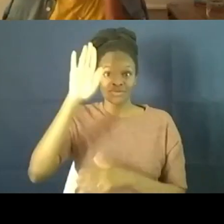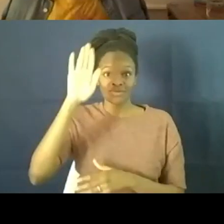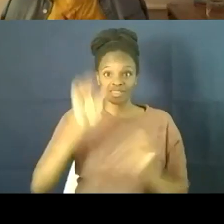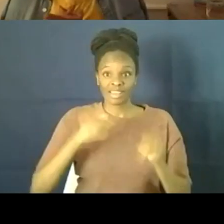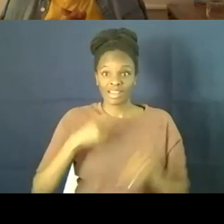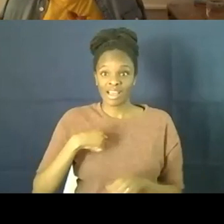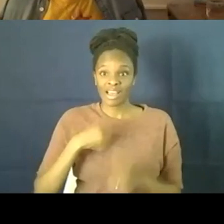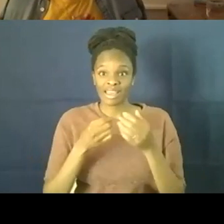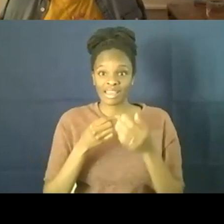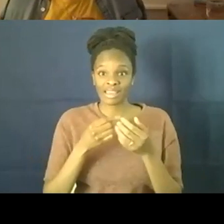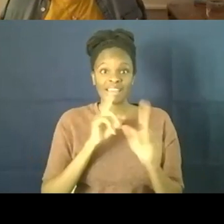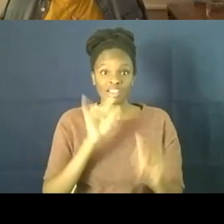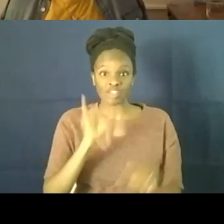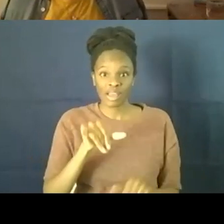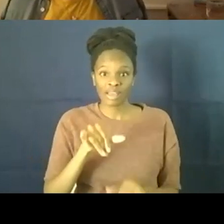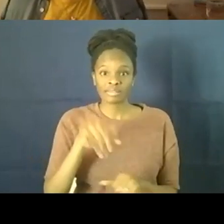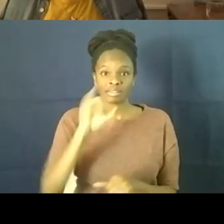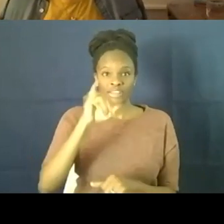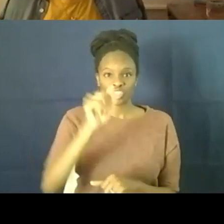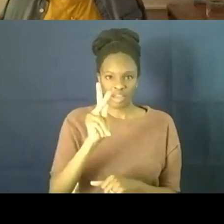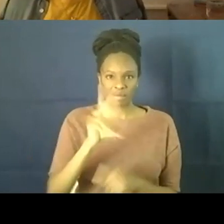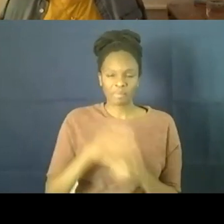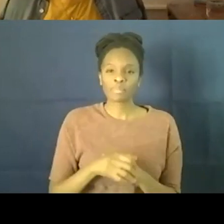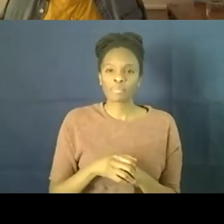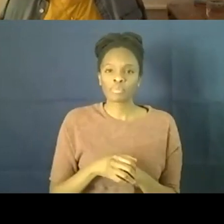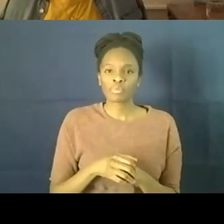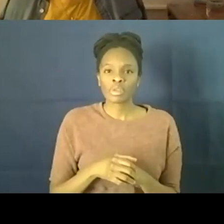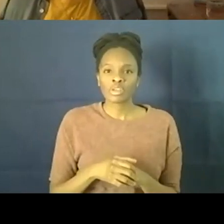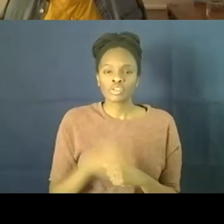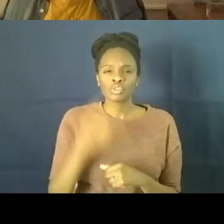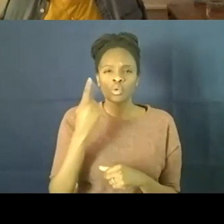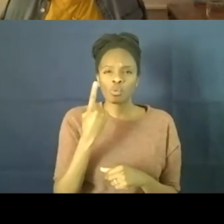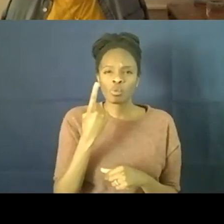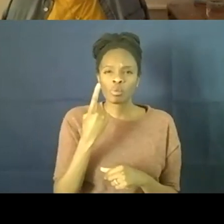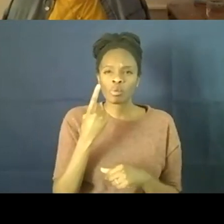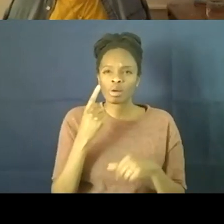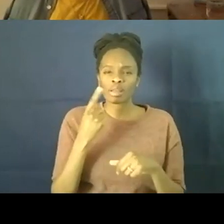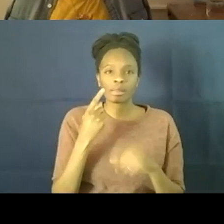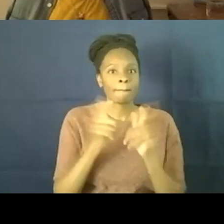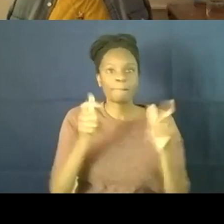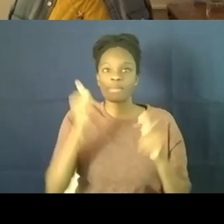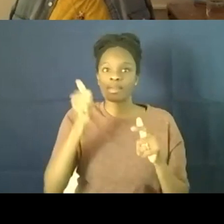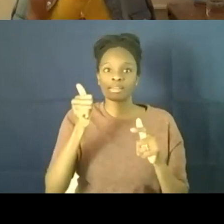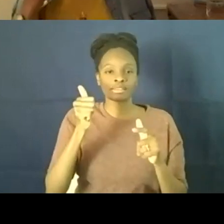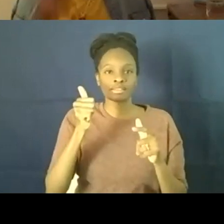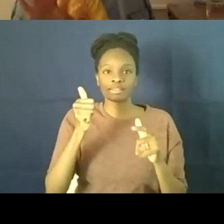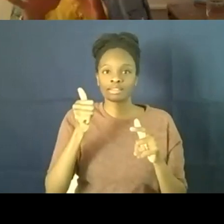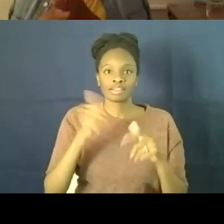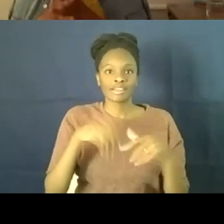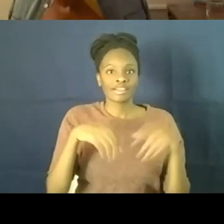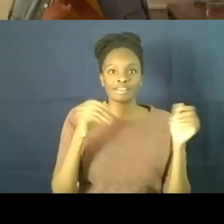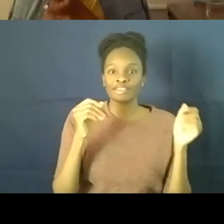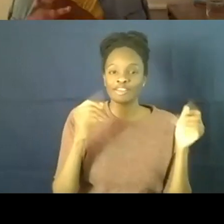it was very, it was one of the biggest fights Njeri and I ever got into in the room. And I was thinking that too,